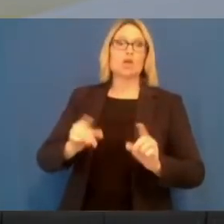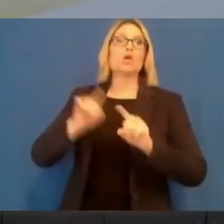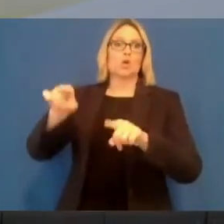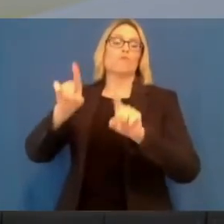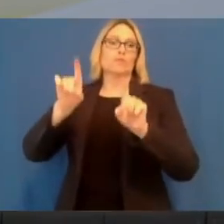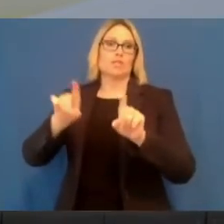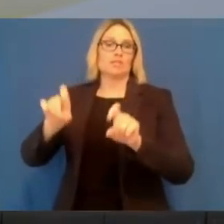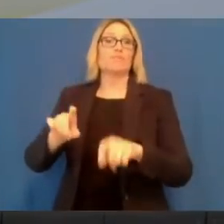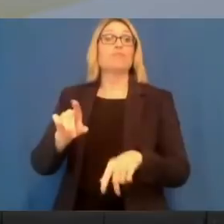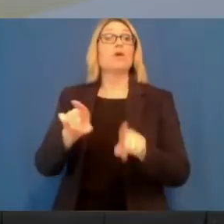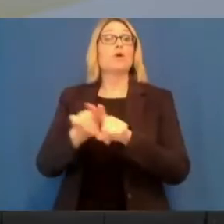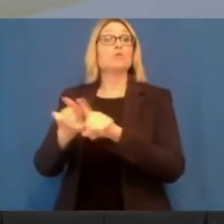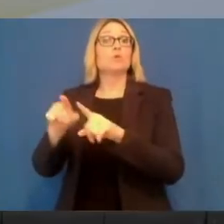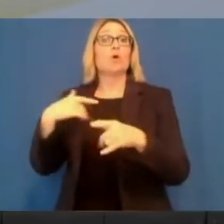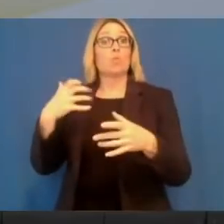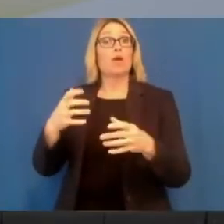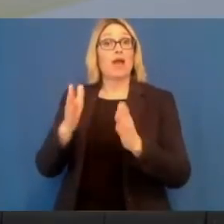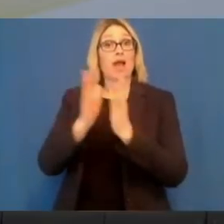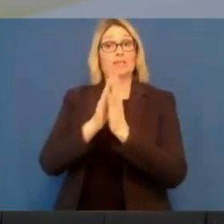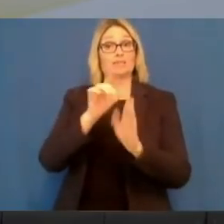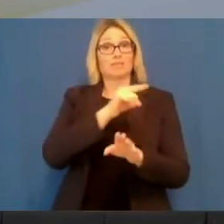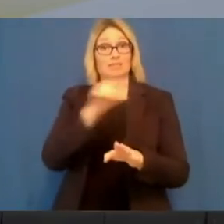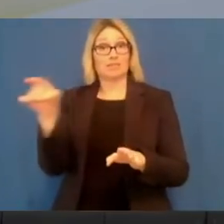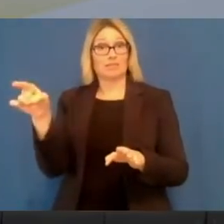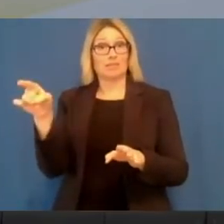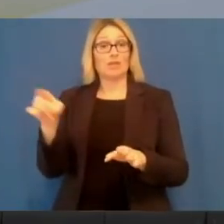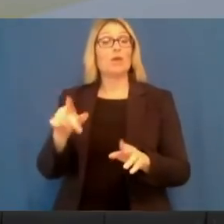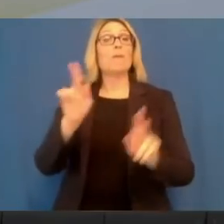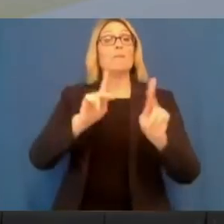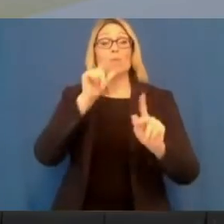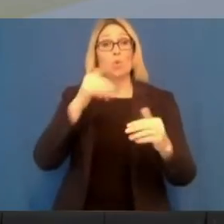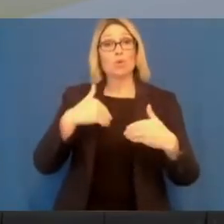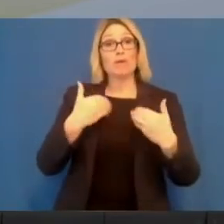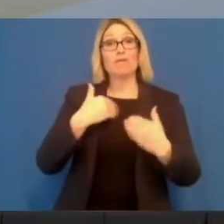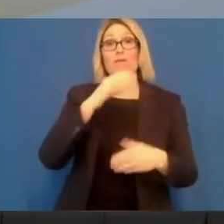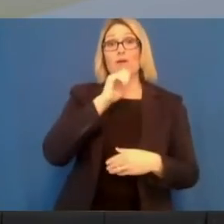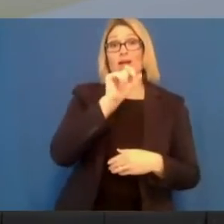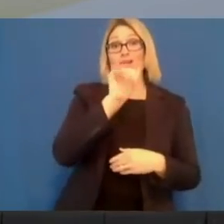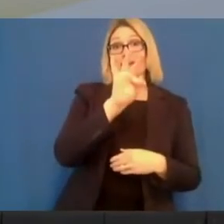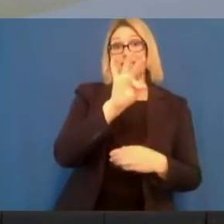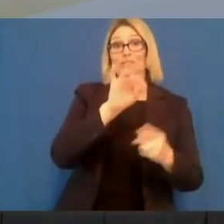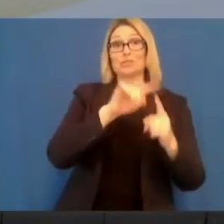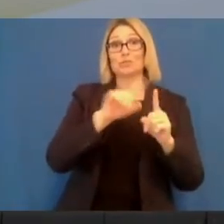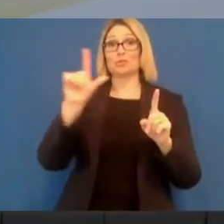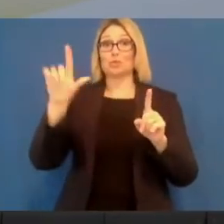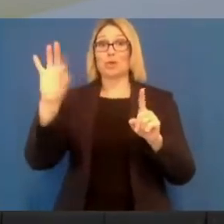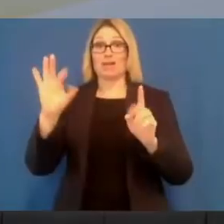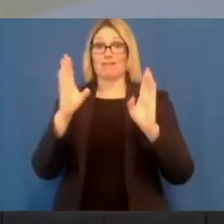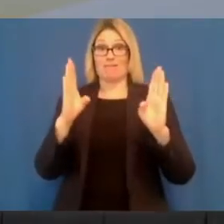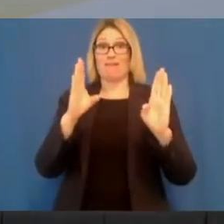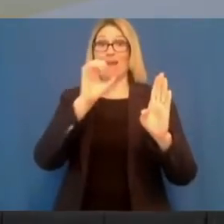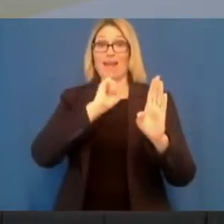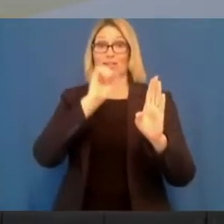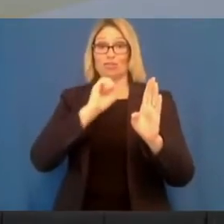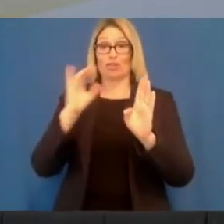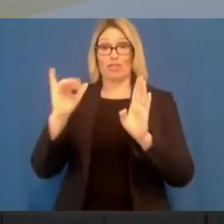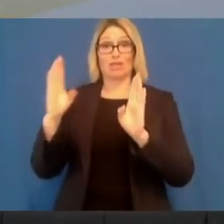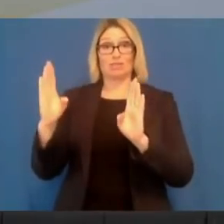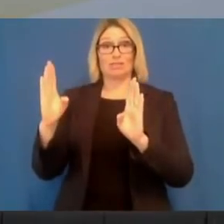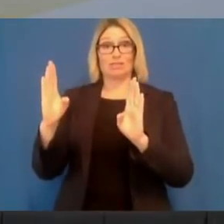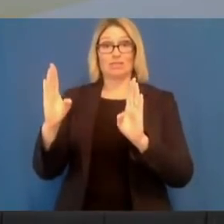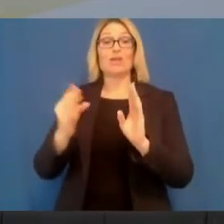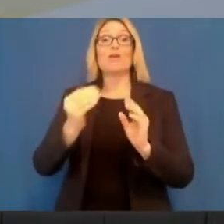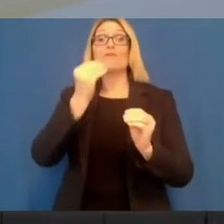like to ask those young people aged 19 to 29 who are in the food